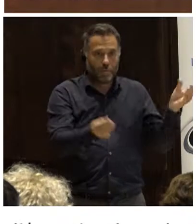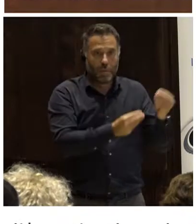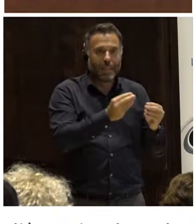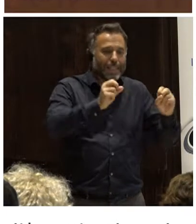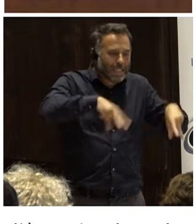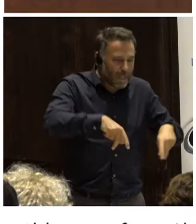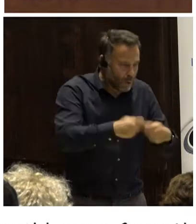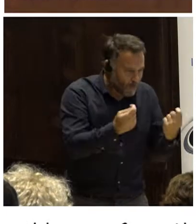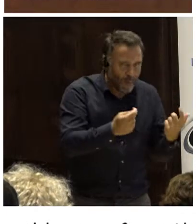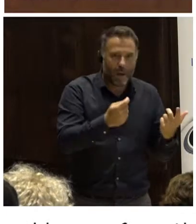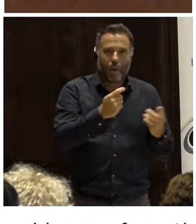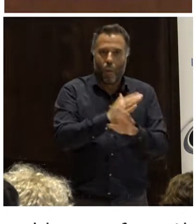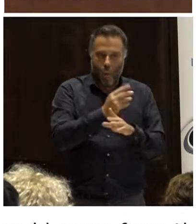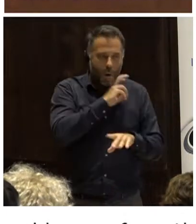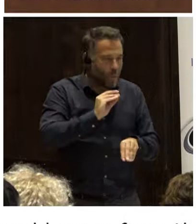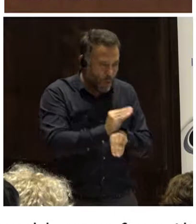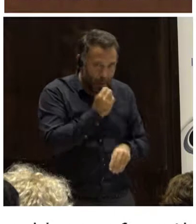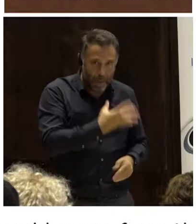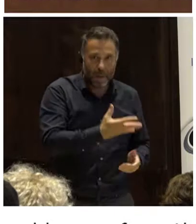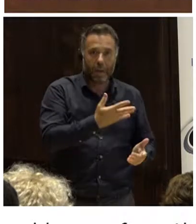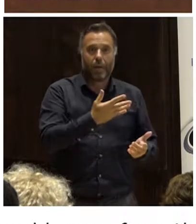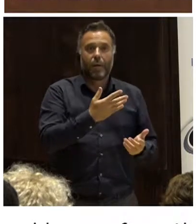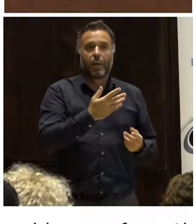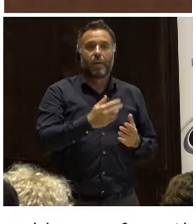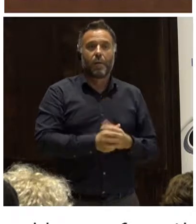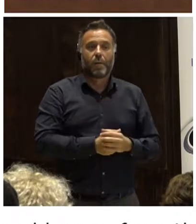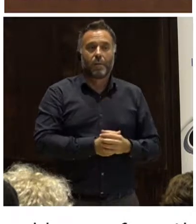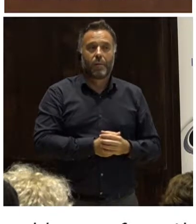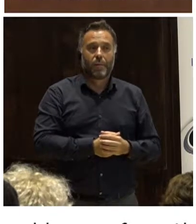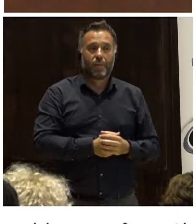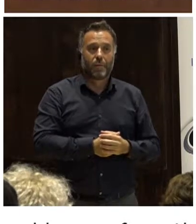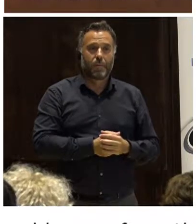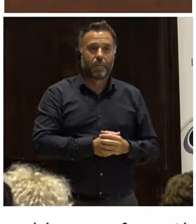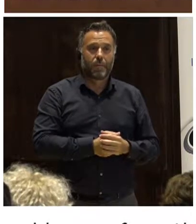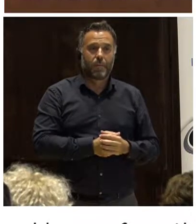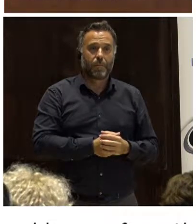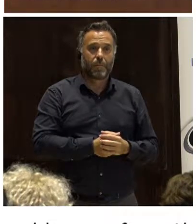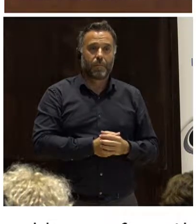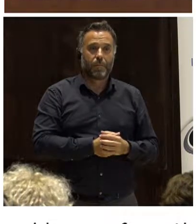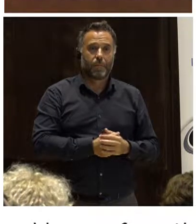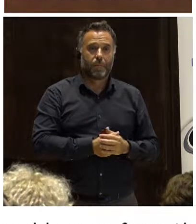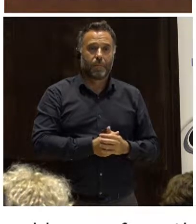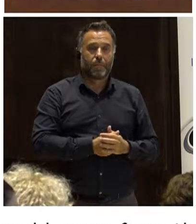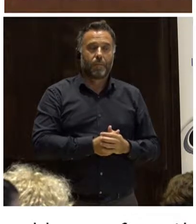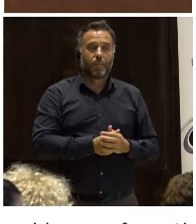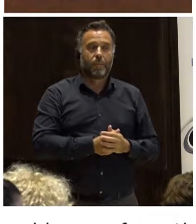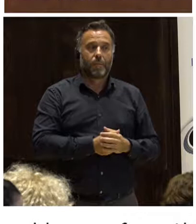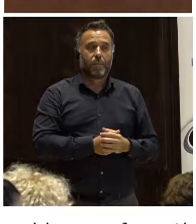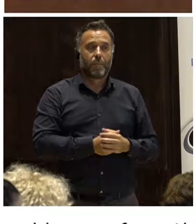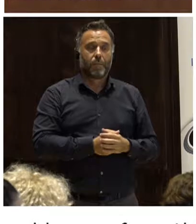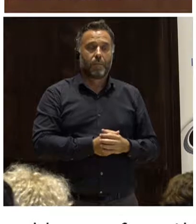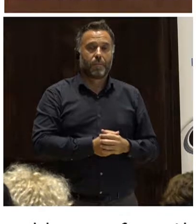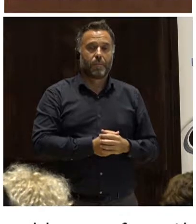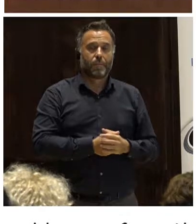or how to make two objects working together,